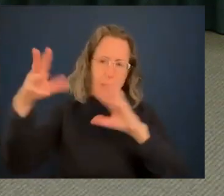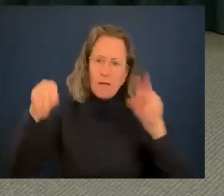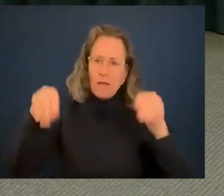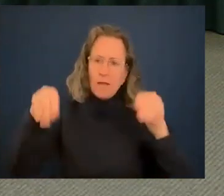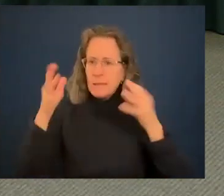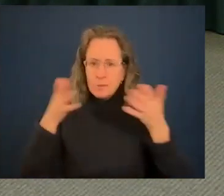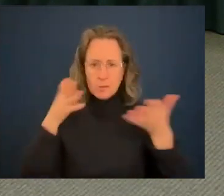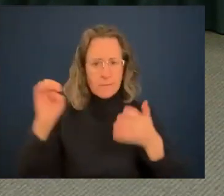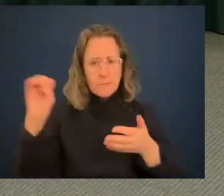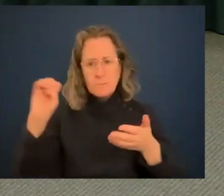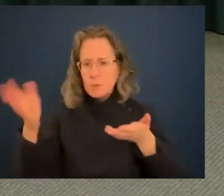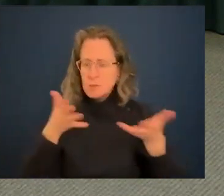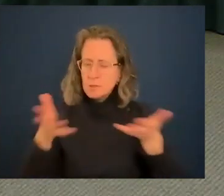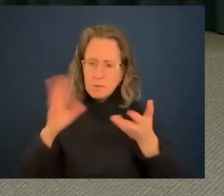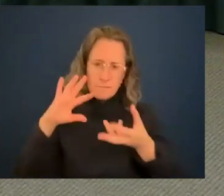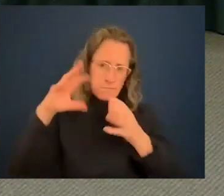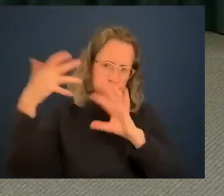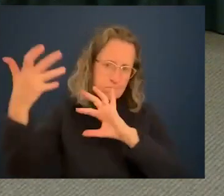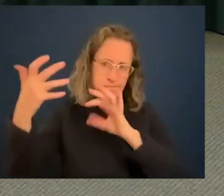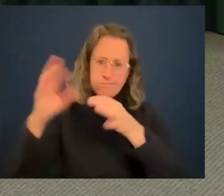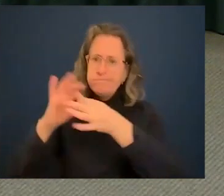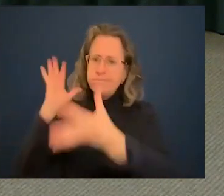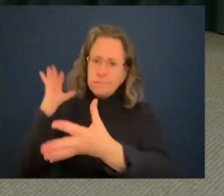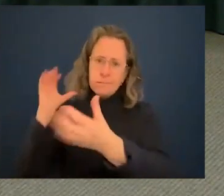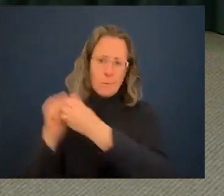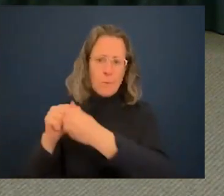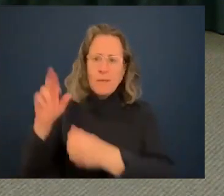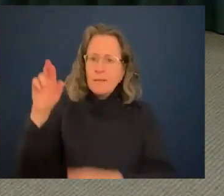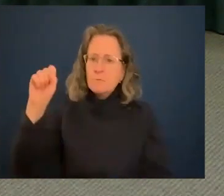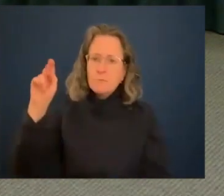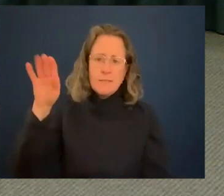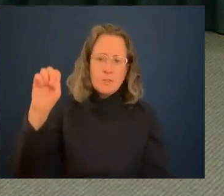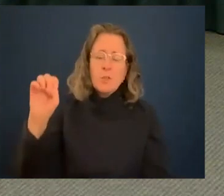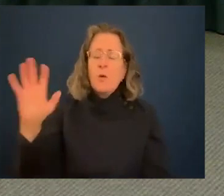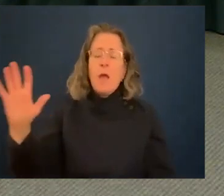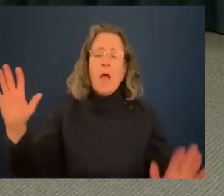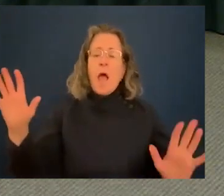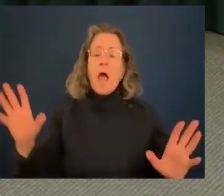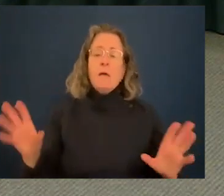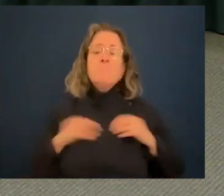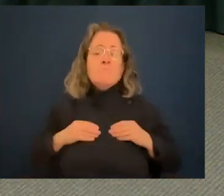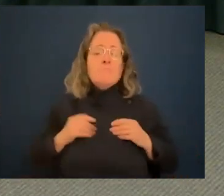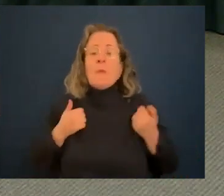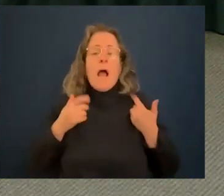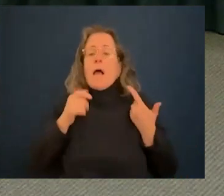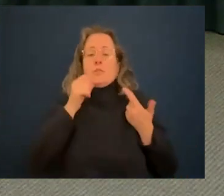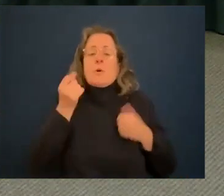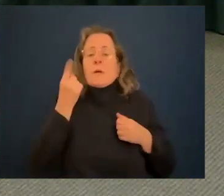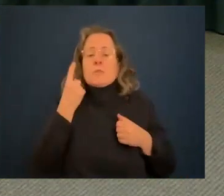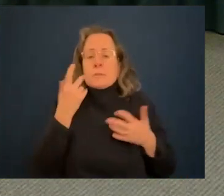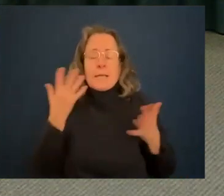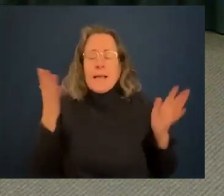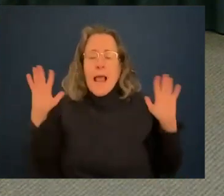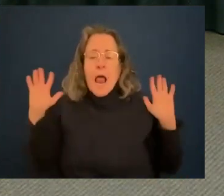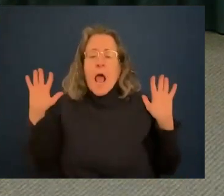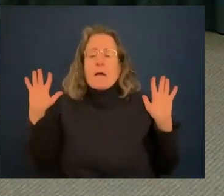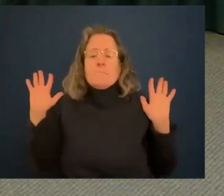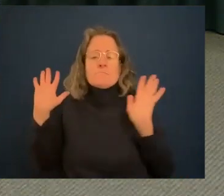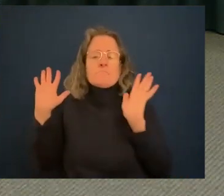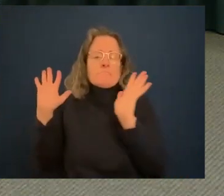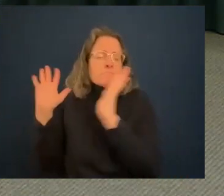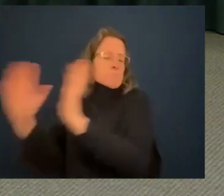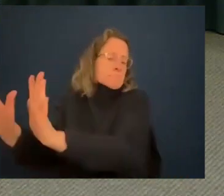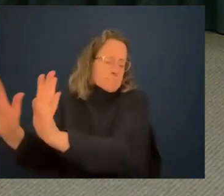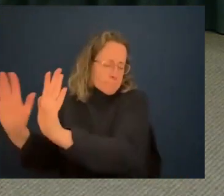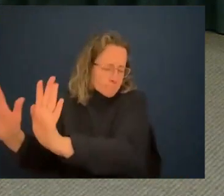the dam and I have to accept that but going forward let sure that we're on a Level Playing Field